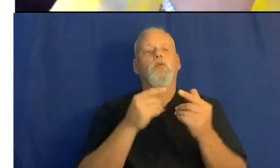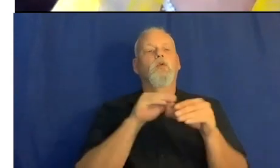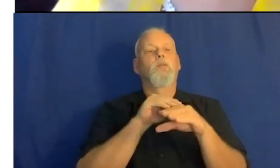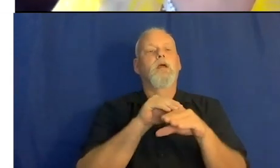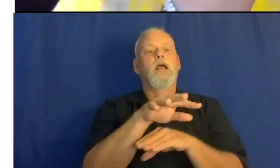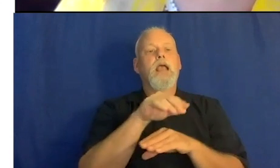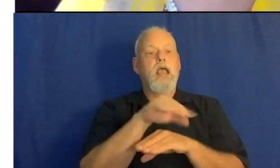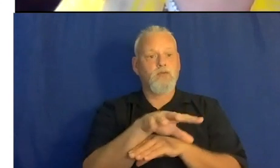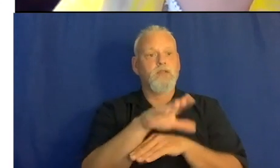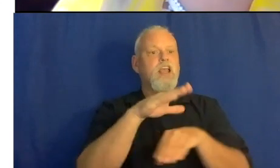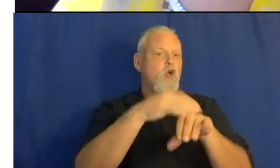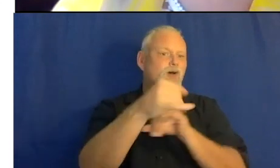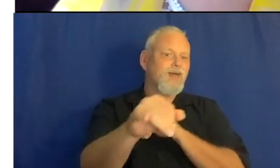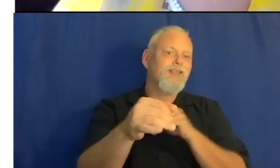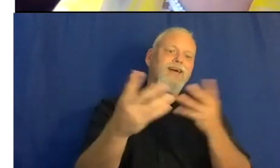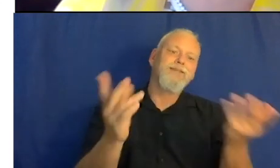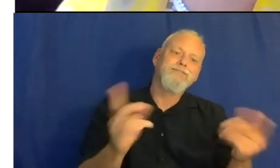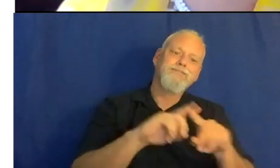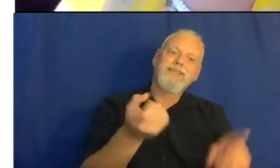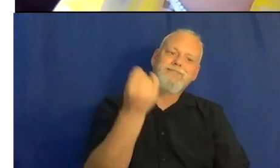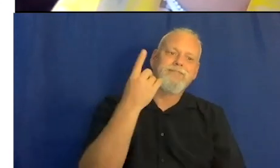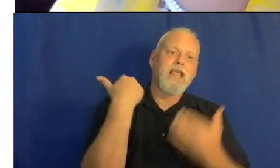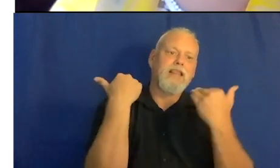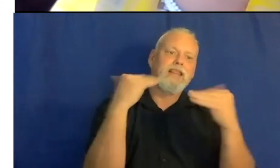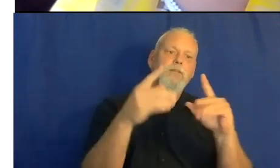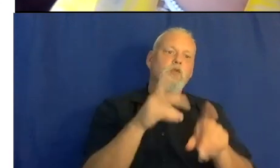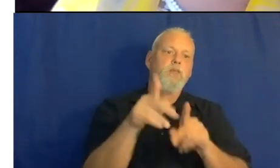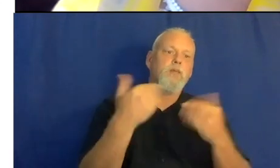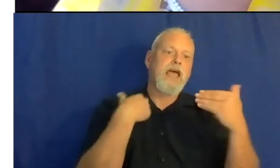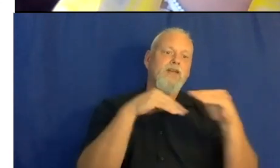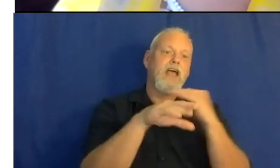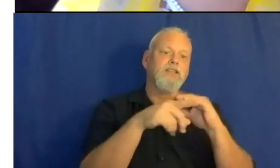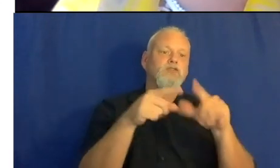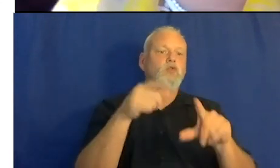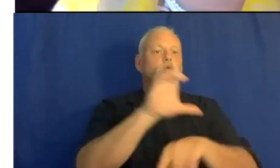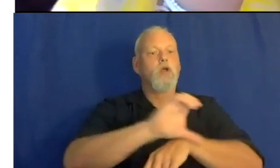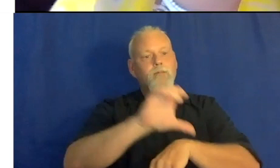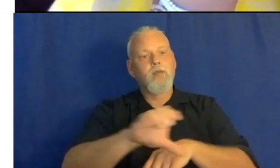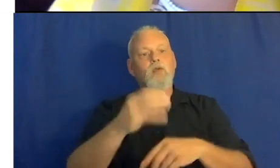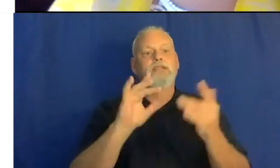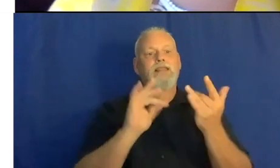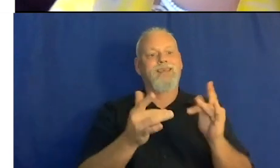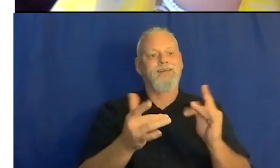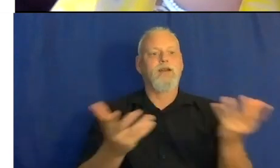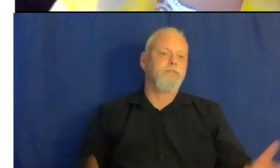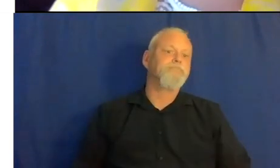available online. However, those are limited to people who have access to computers and the internet, of